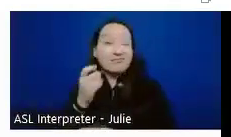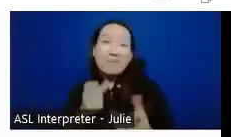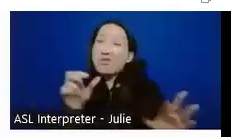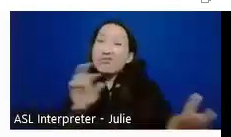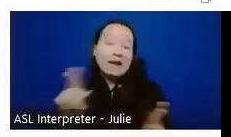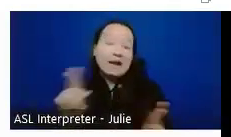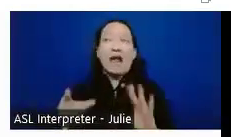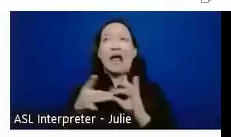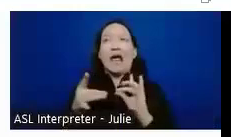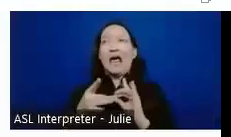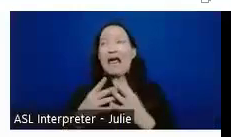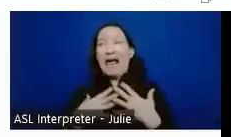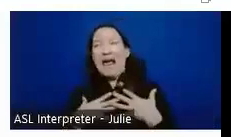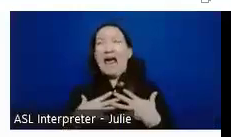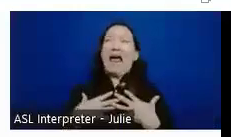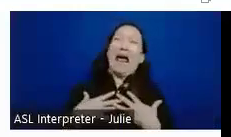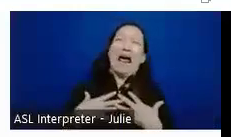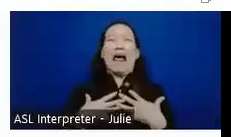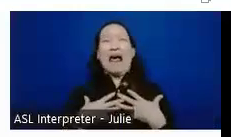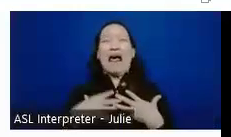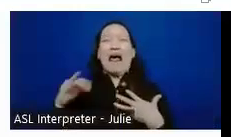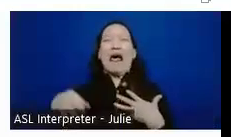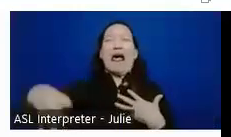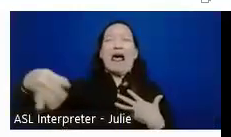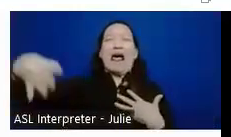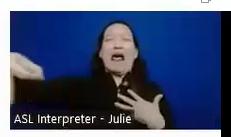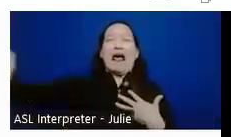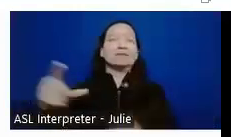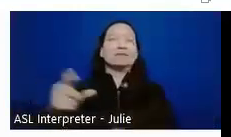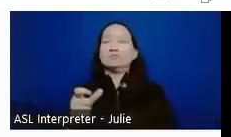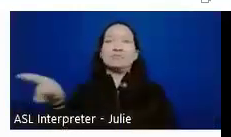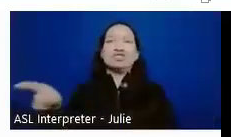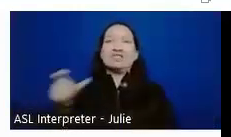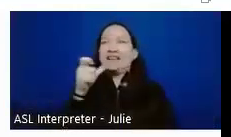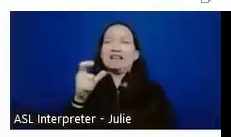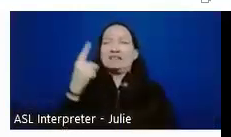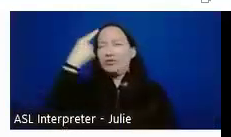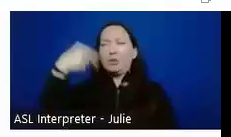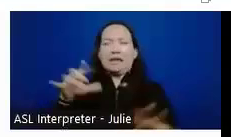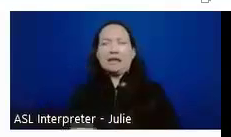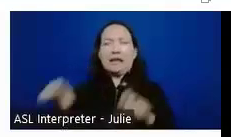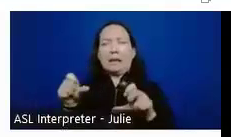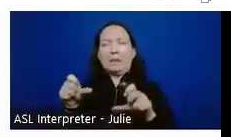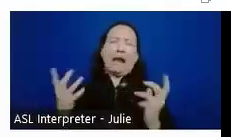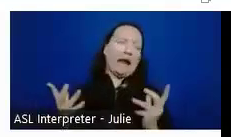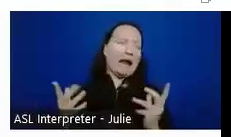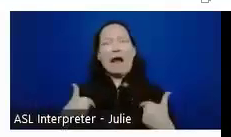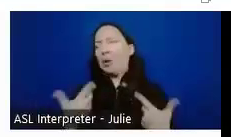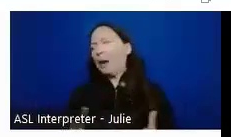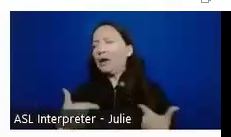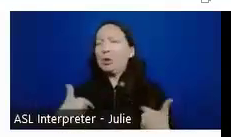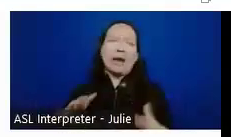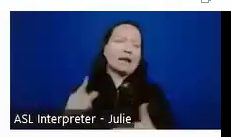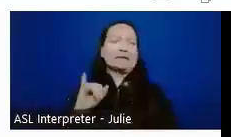And they may say, I guess I'll put that off because she's not going to do it for me. And I don't want to do it